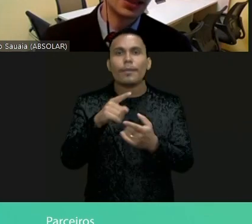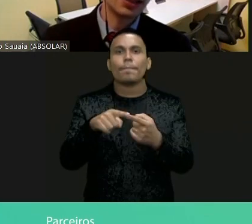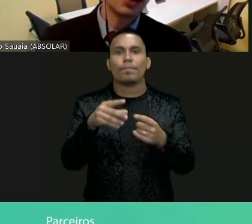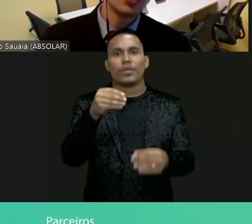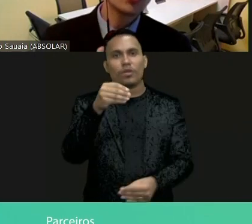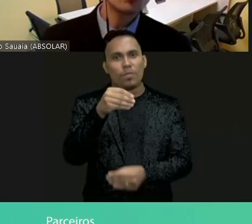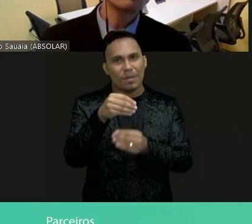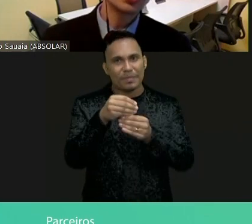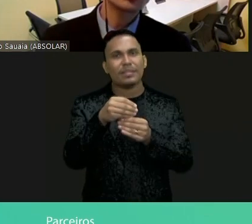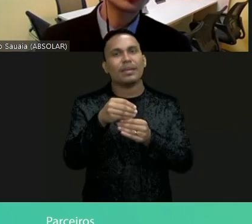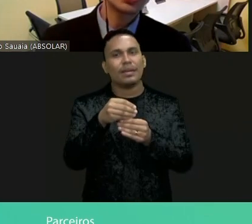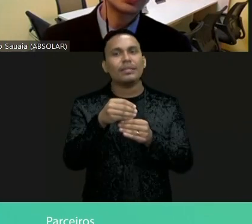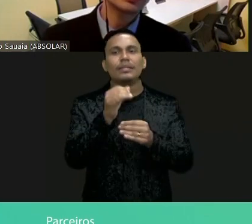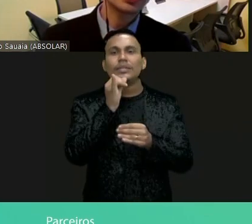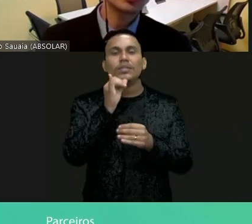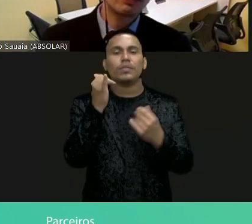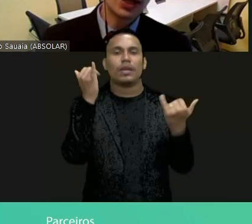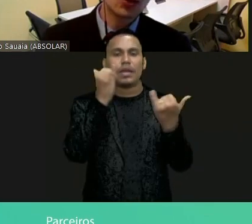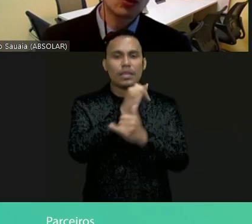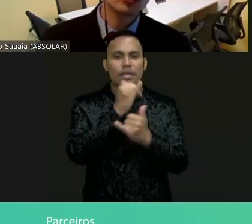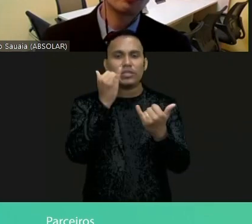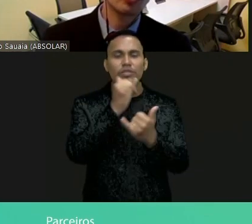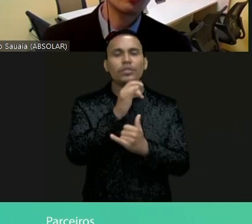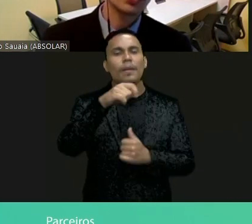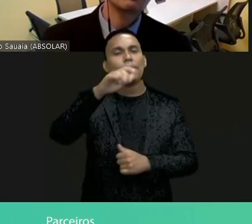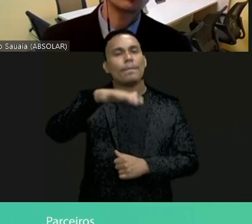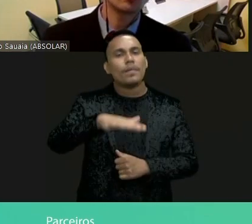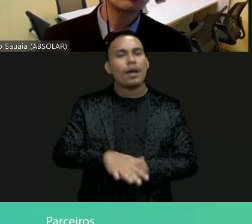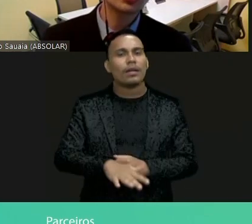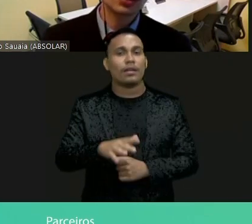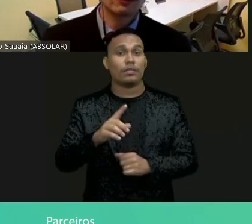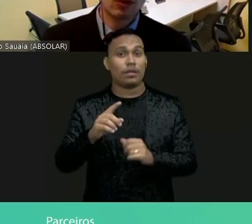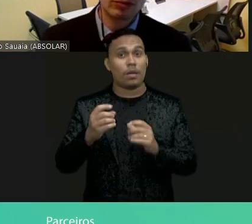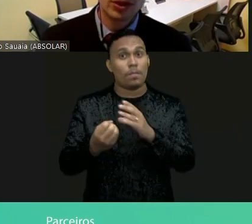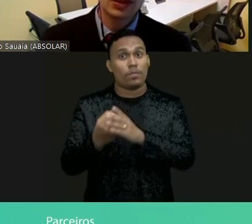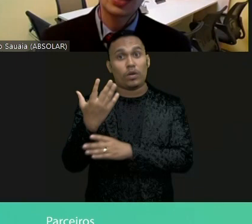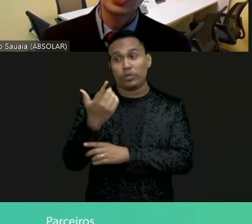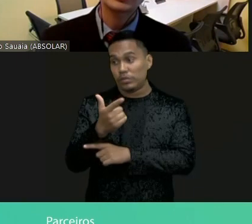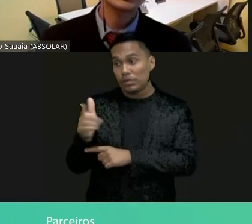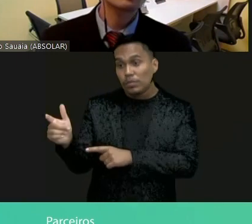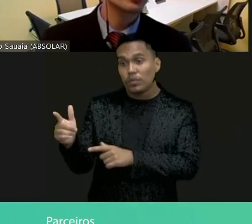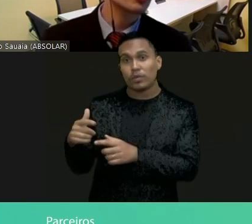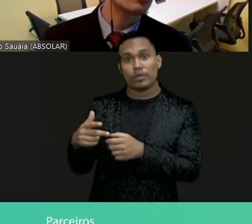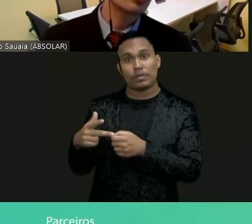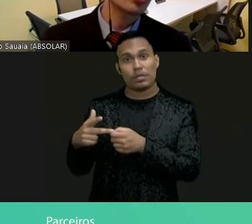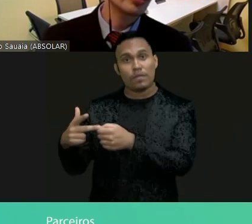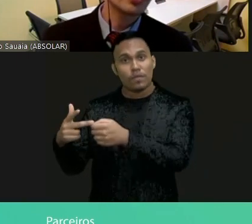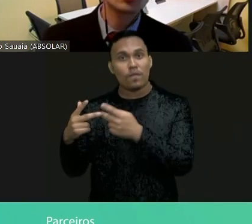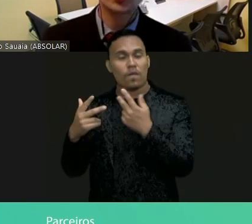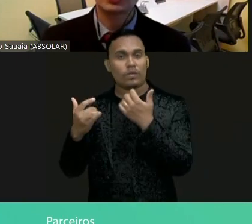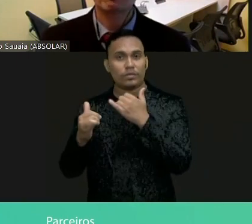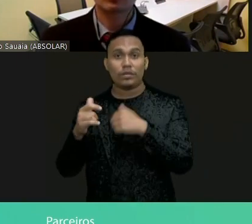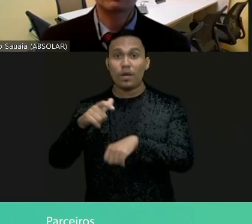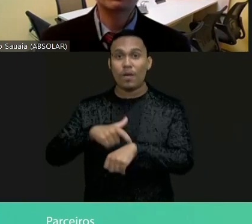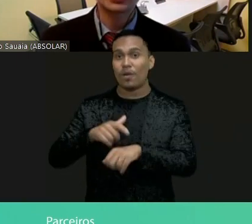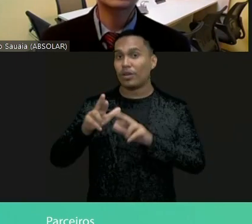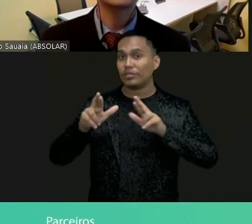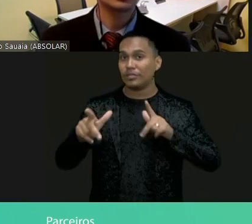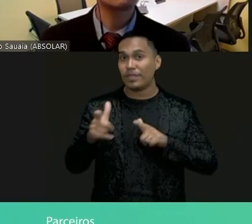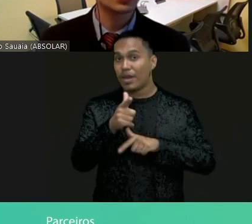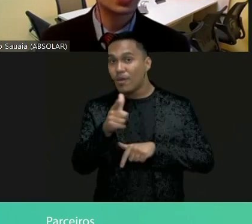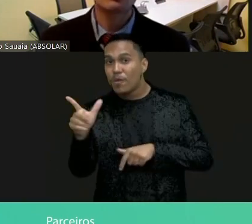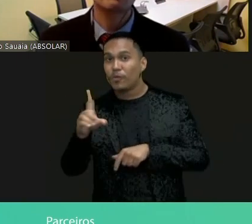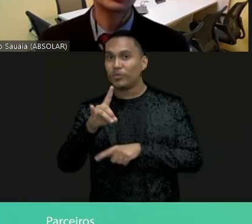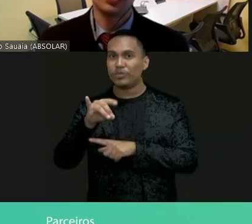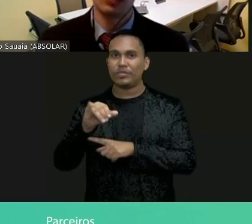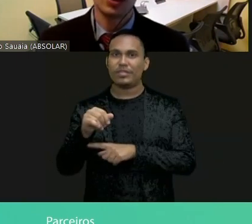available, can be complemented with low-cost energy during hours of the day when